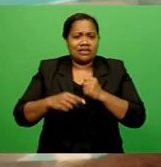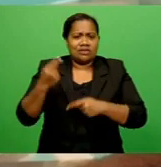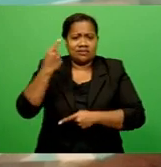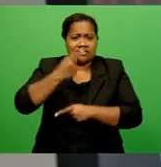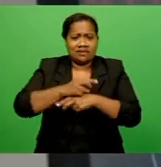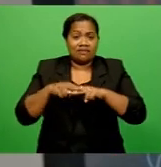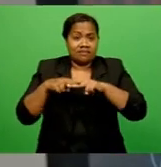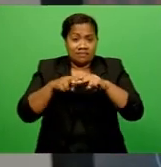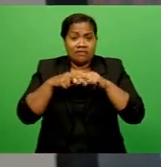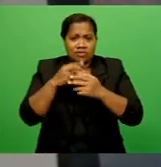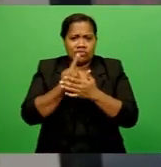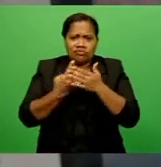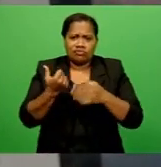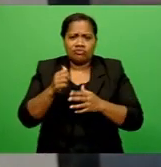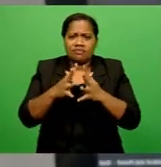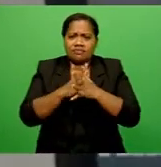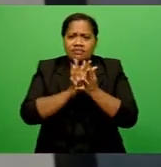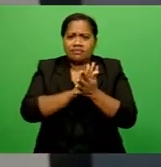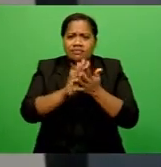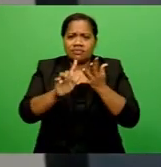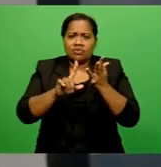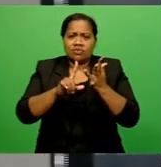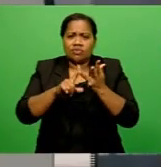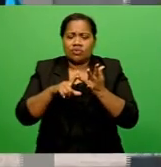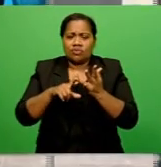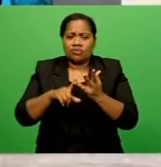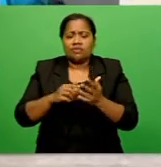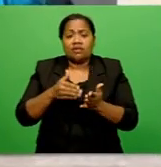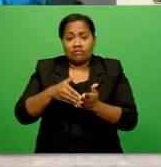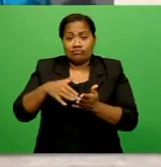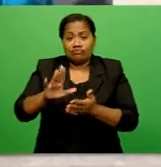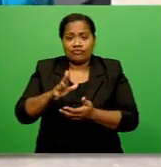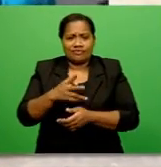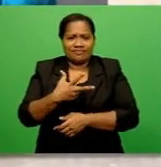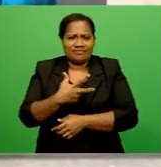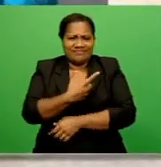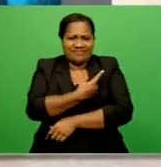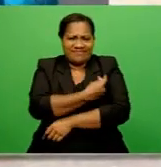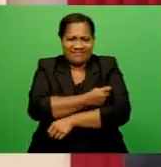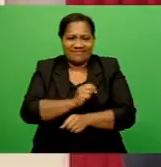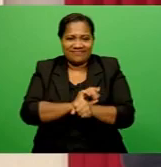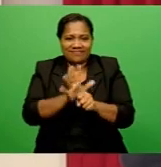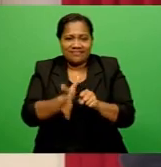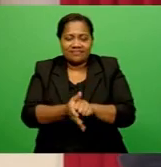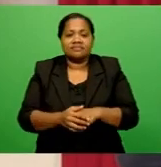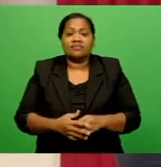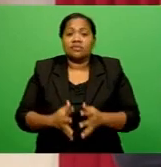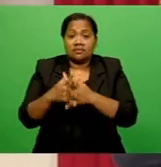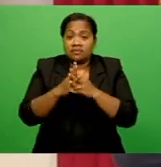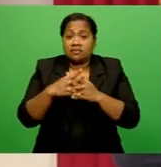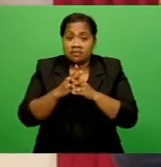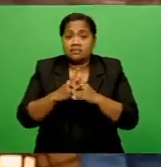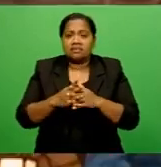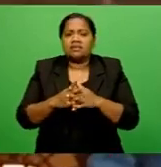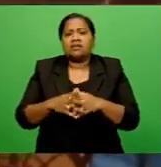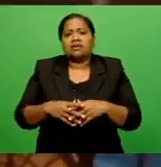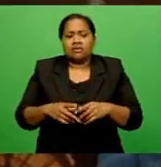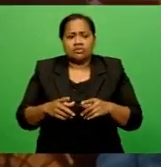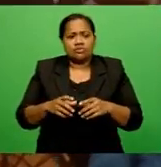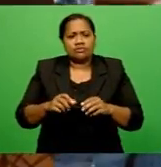Fiji will only use WHO-approved COVID vaccine. US returns to Paris Agreement, PM